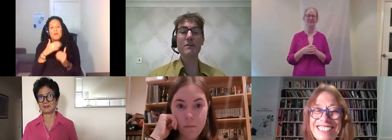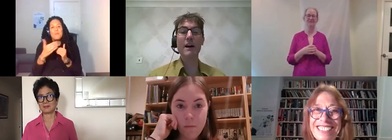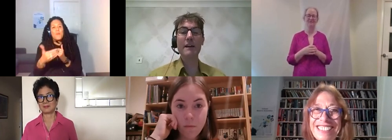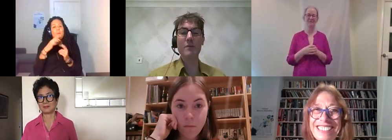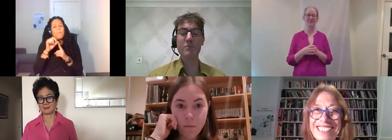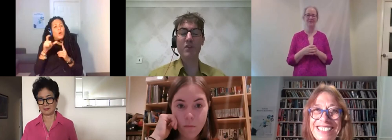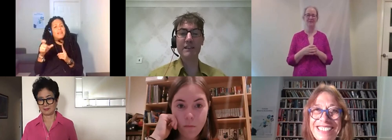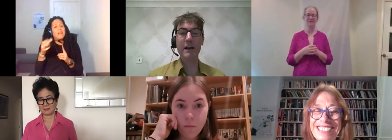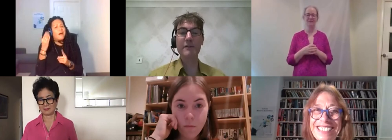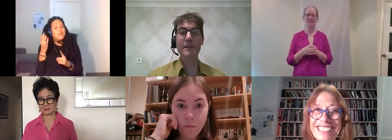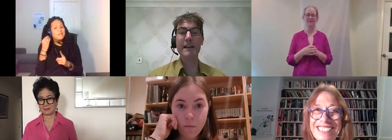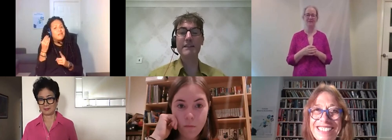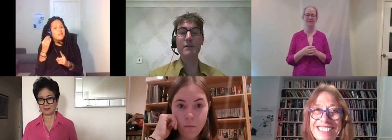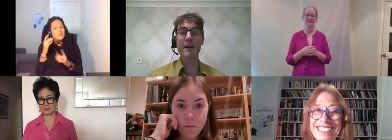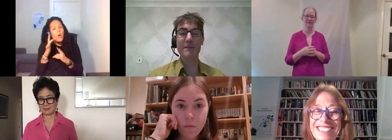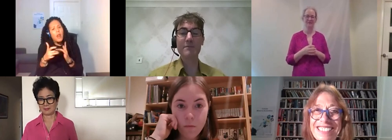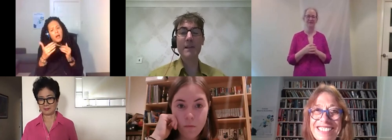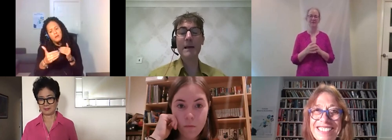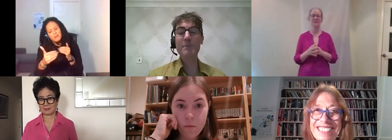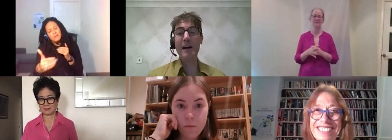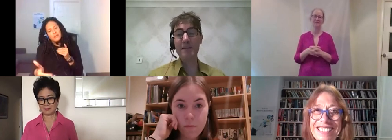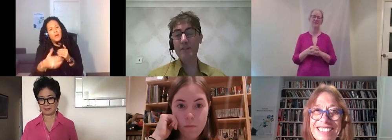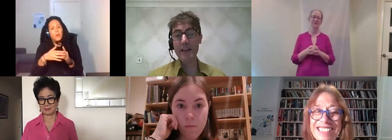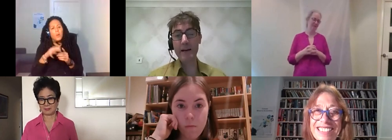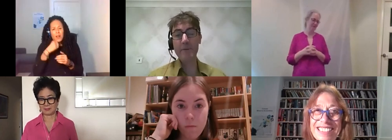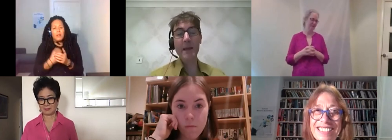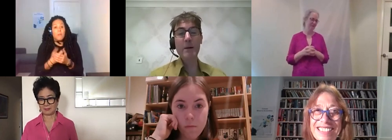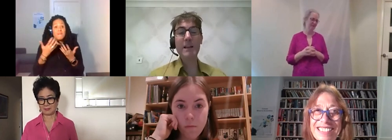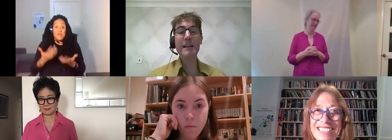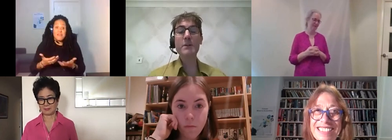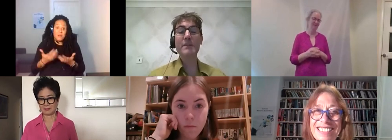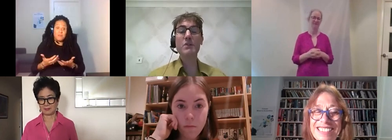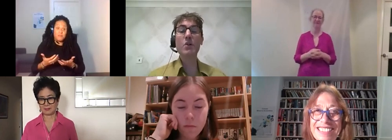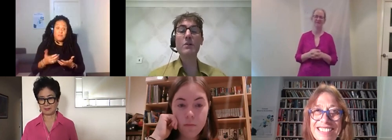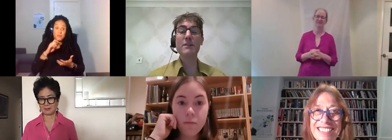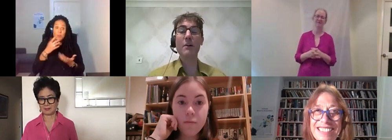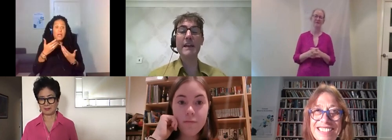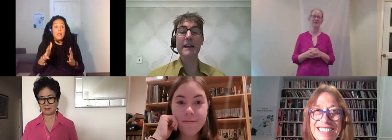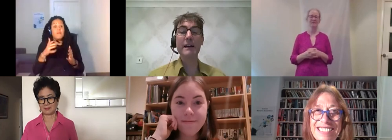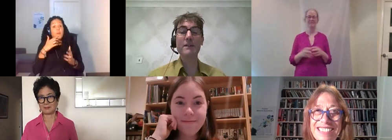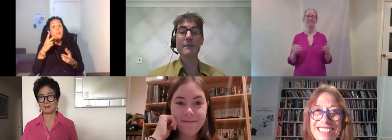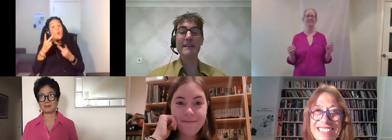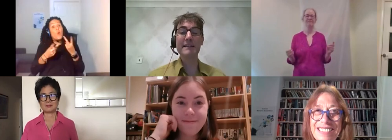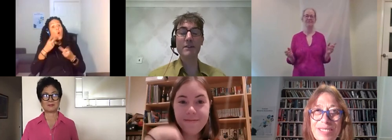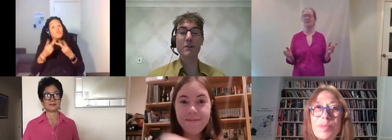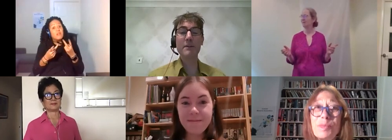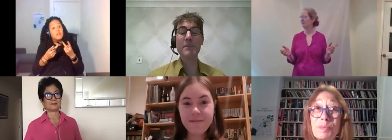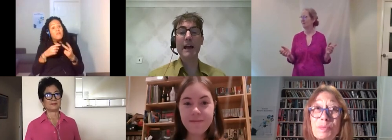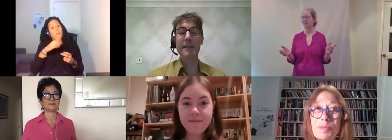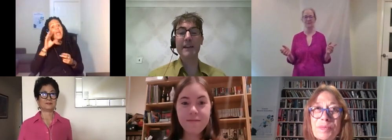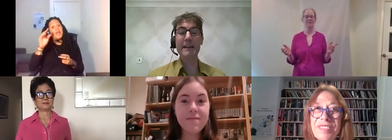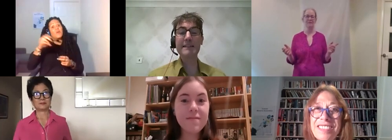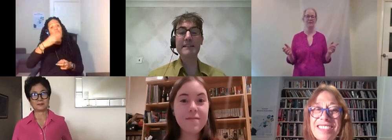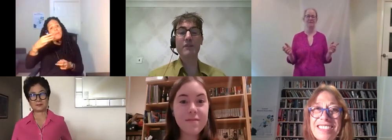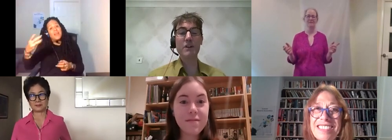features online from the project over the next few months. But for now, we leave you with the chorus of the Echoes from Essex song